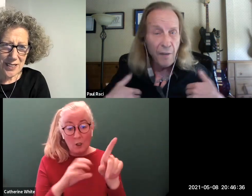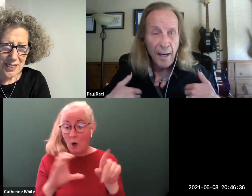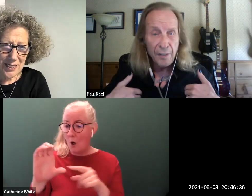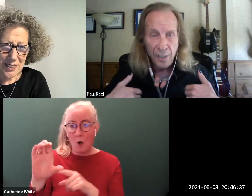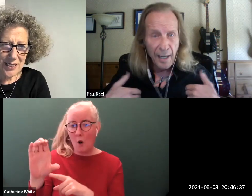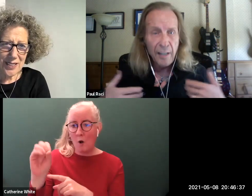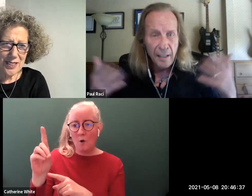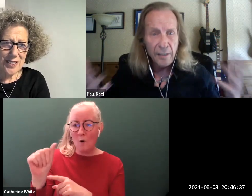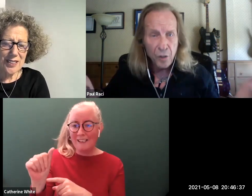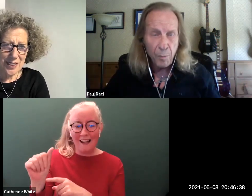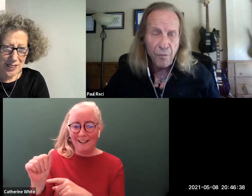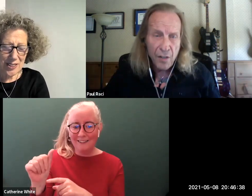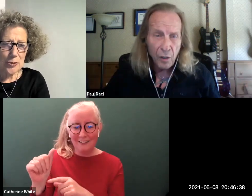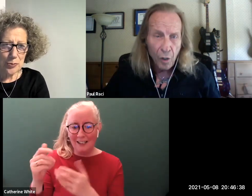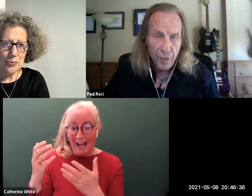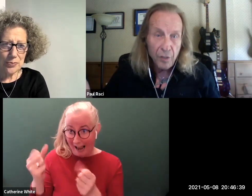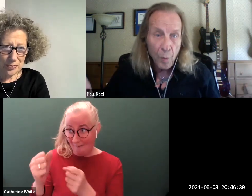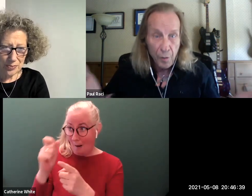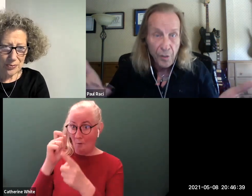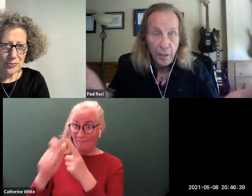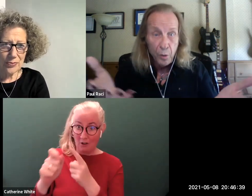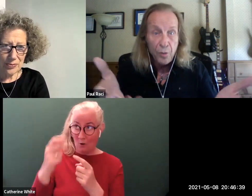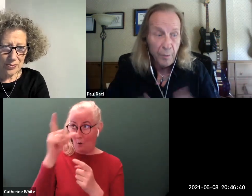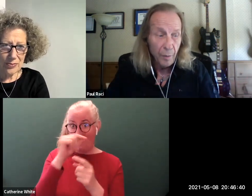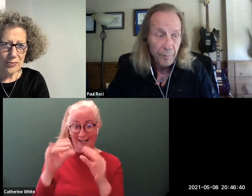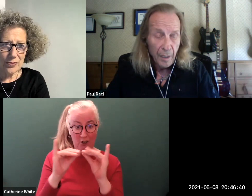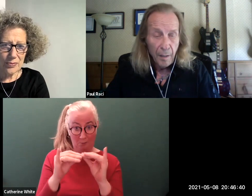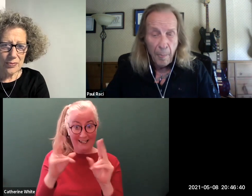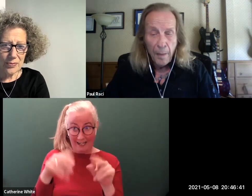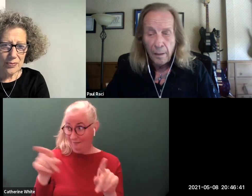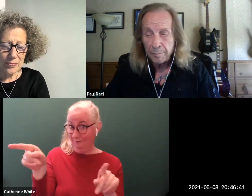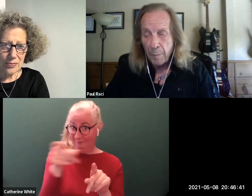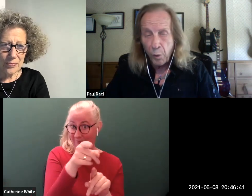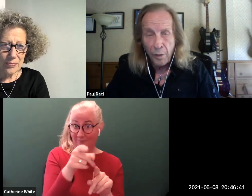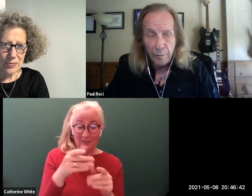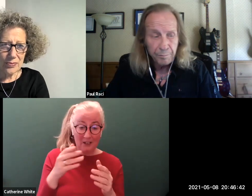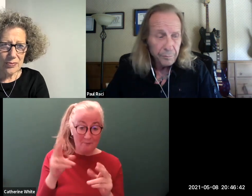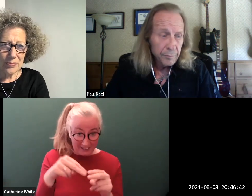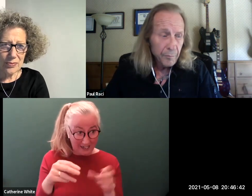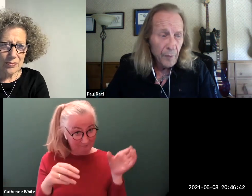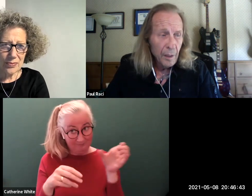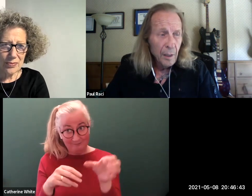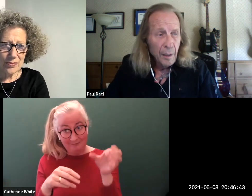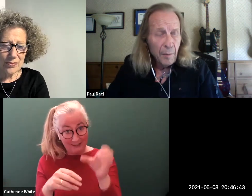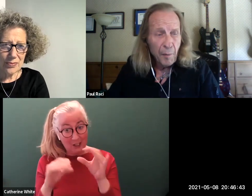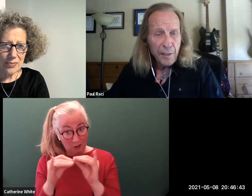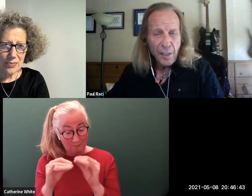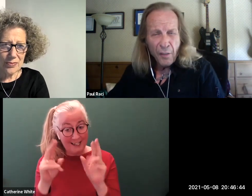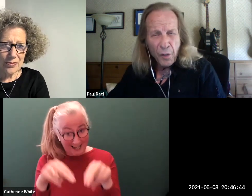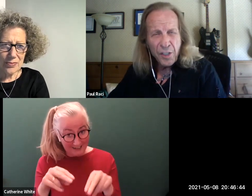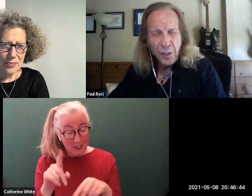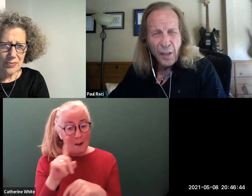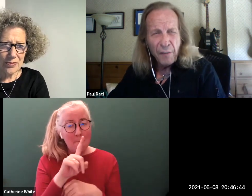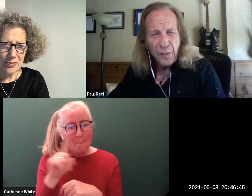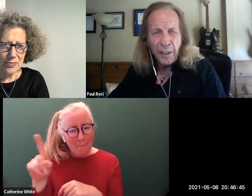life I had today. There's a profession called interpreters that can use them, employ them. But